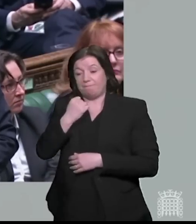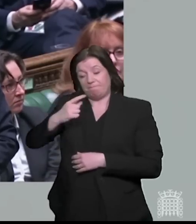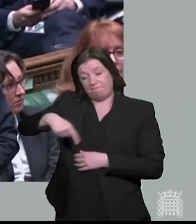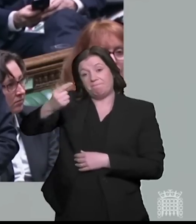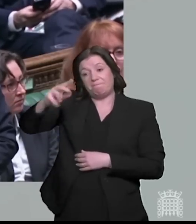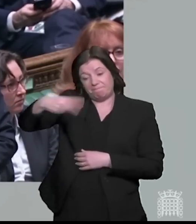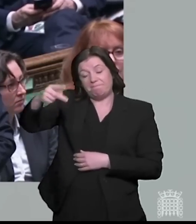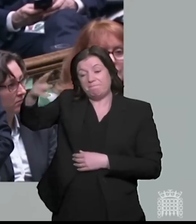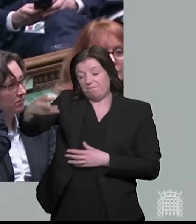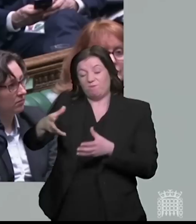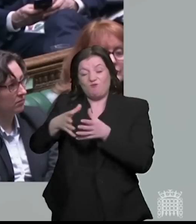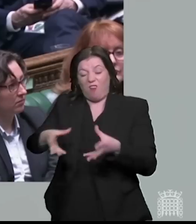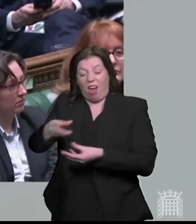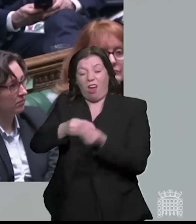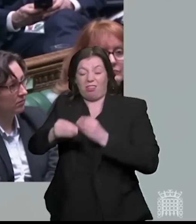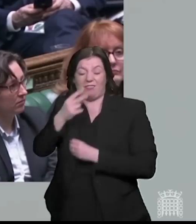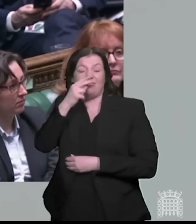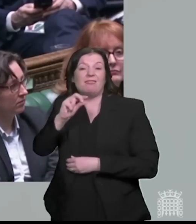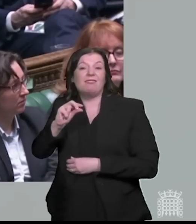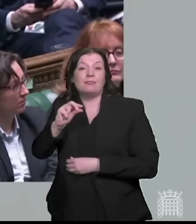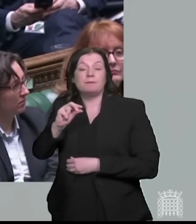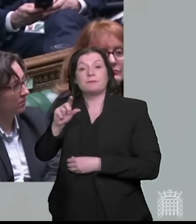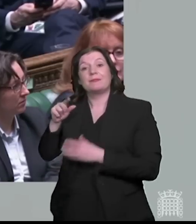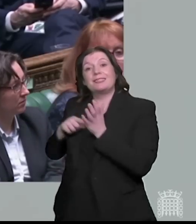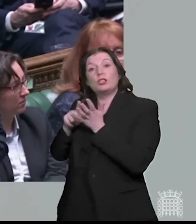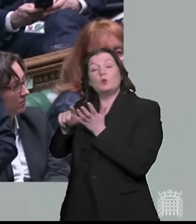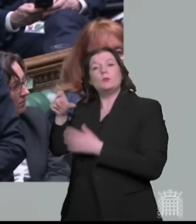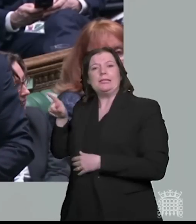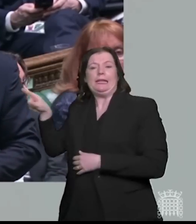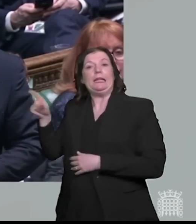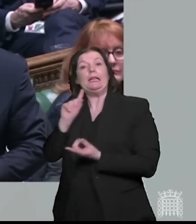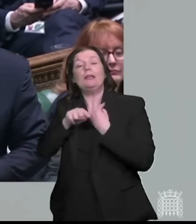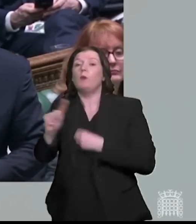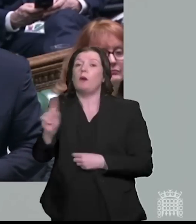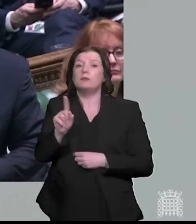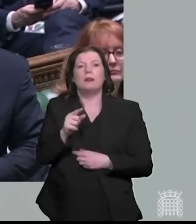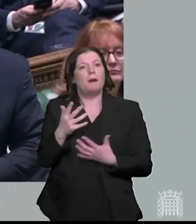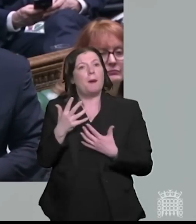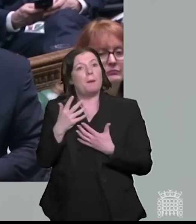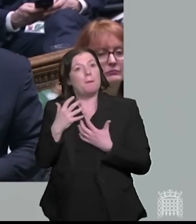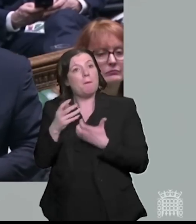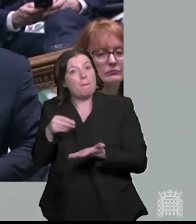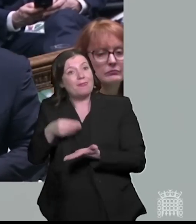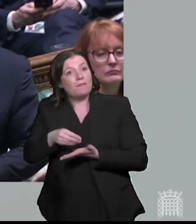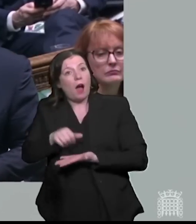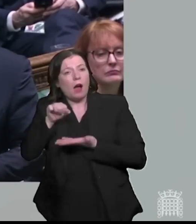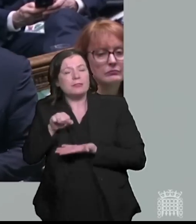years of low growth. The TUC said the government is arguing once more that the state of the public finances is a